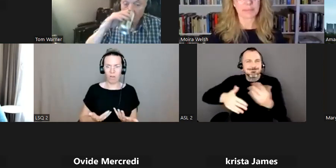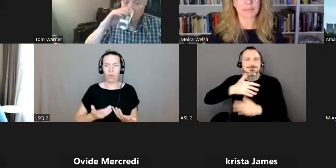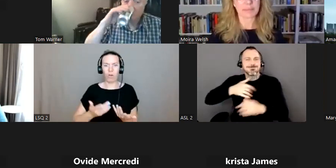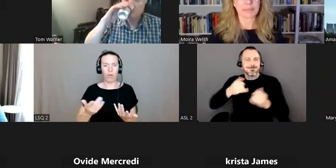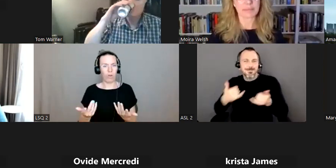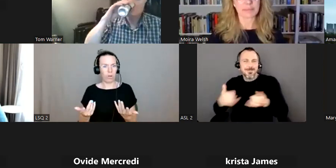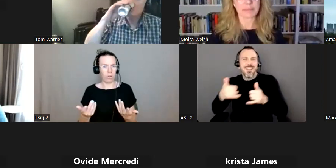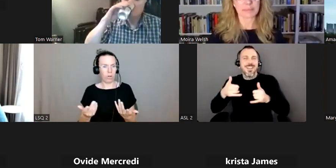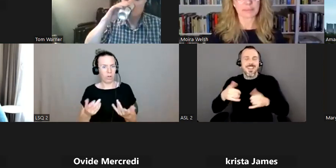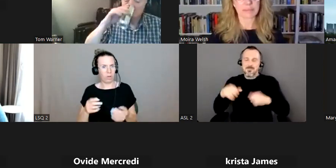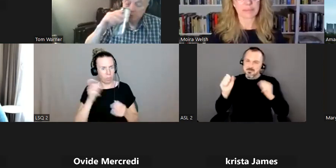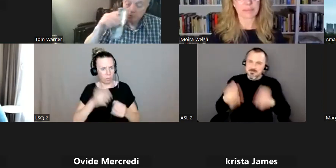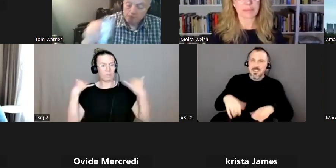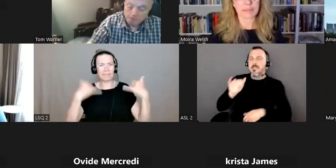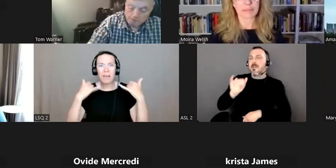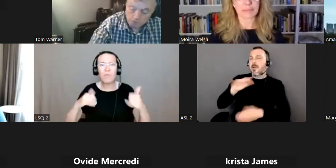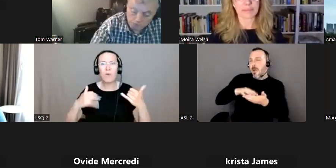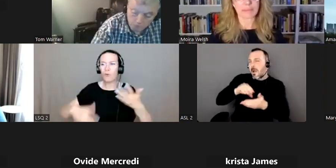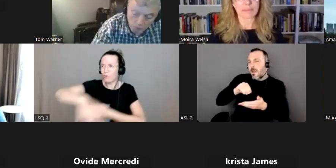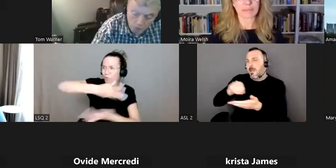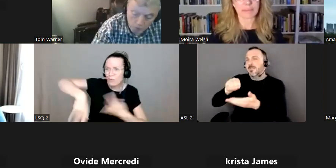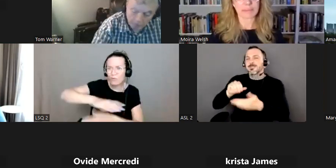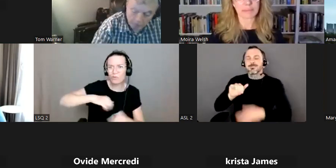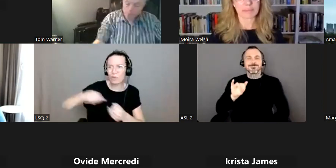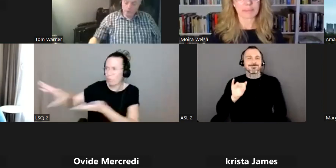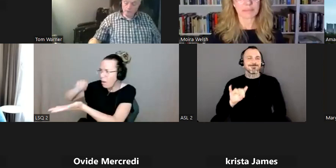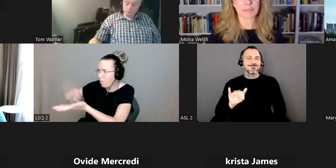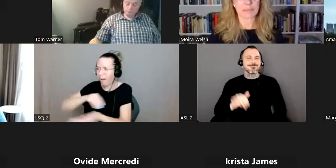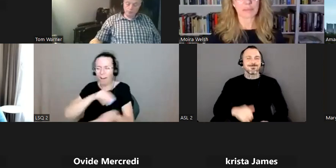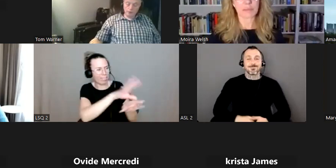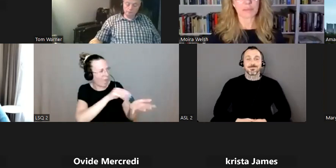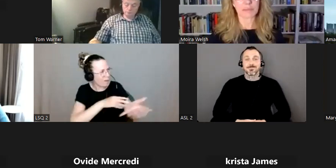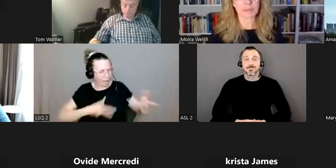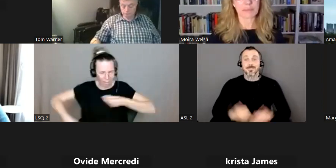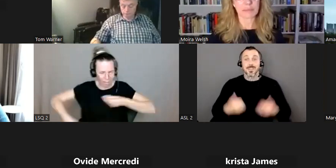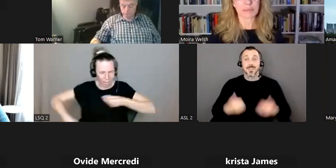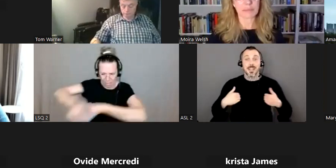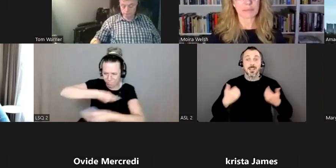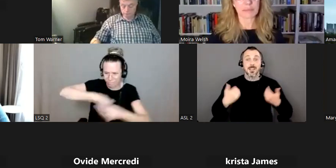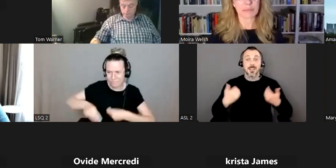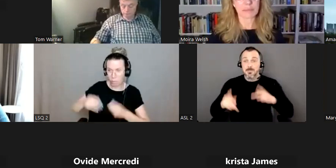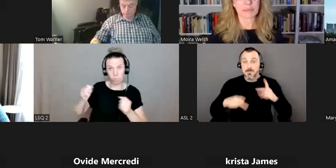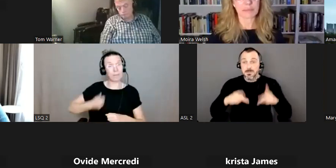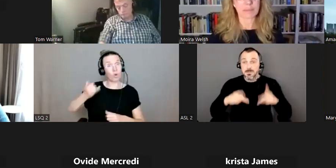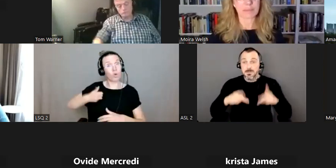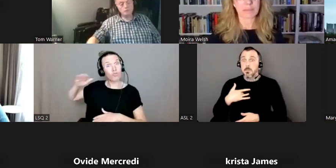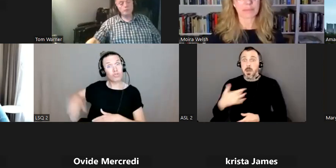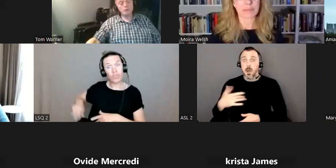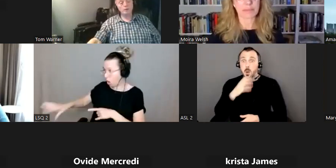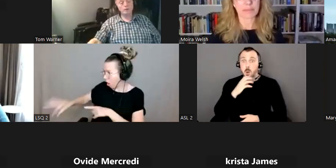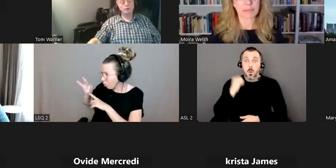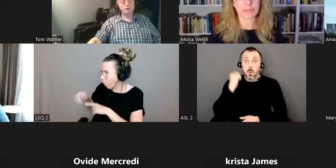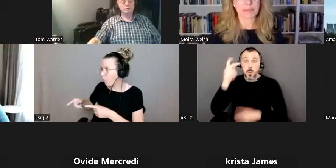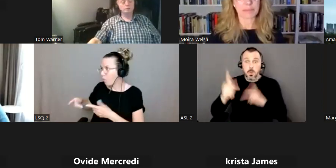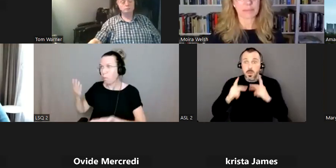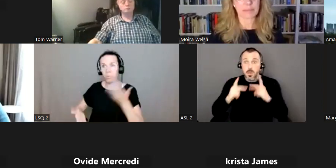And I'm finding like younger people often don't have even access to older people in their lives. And I'm